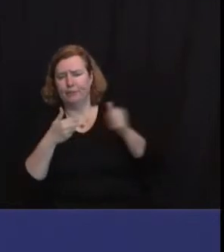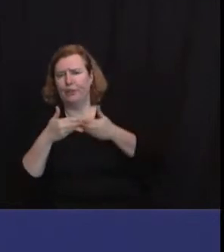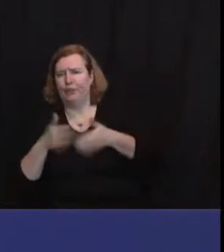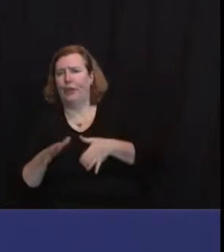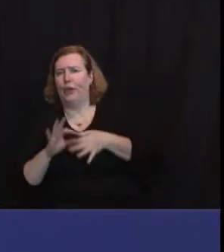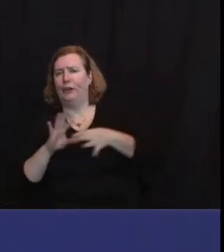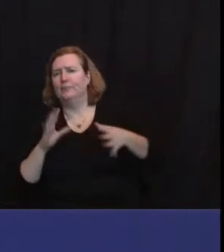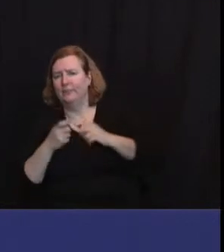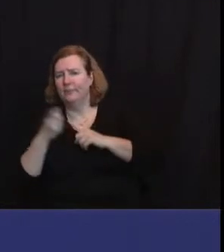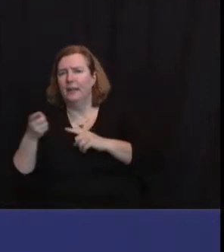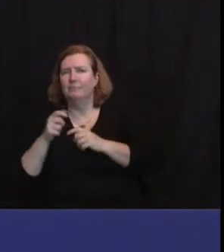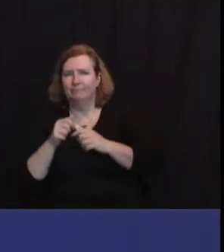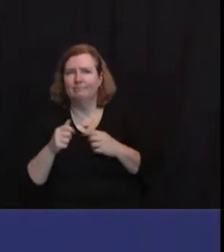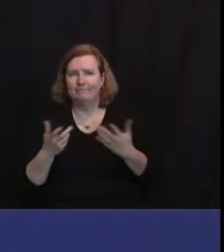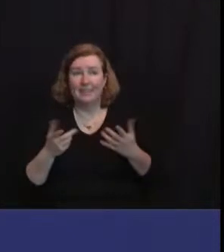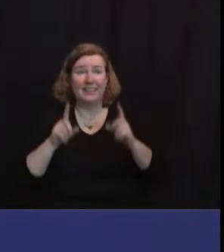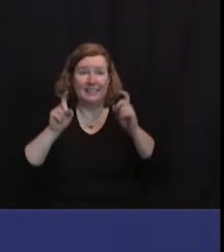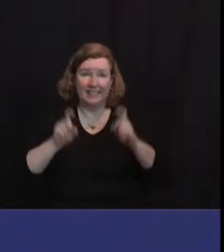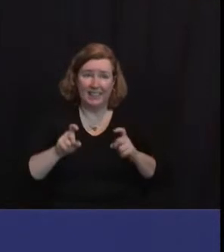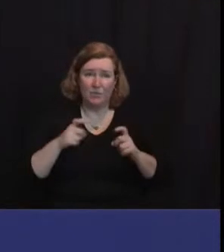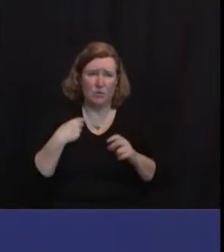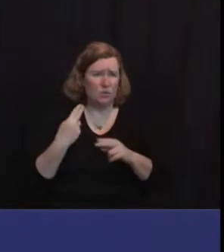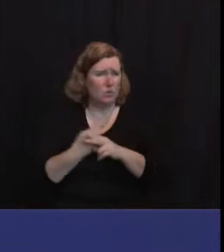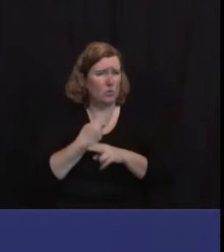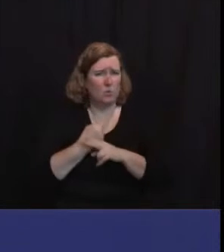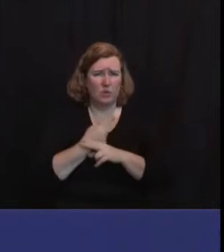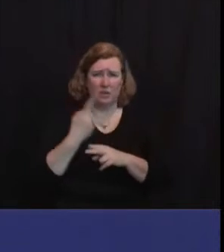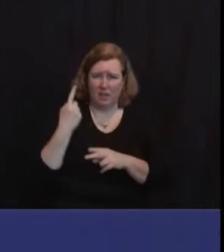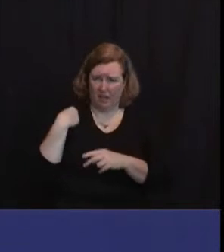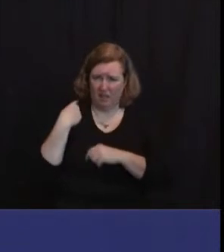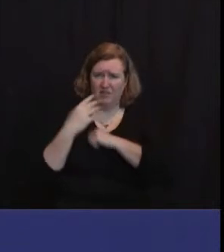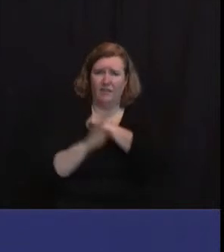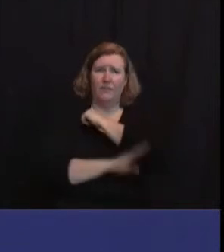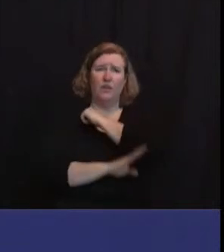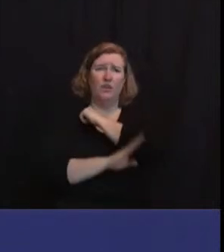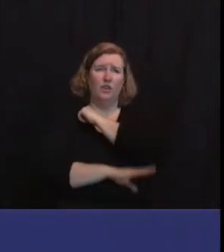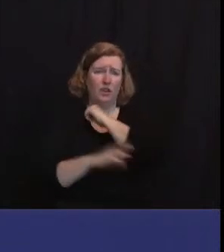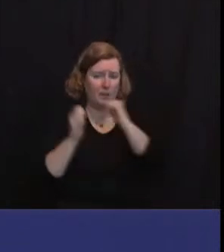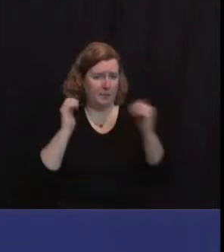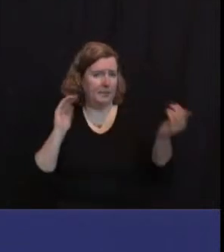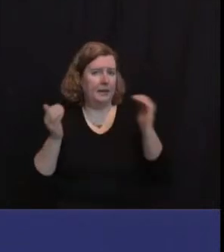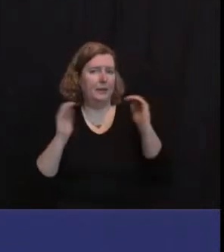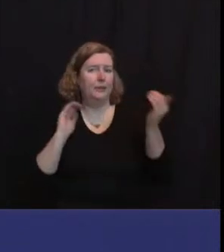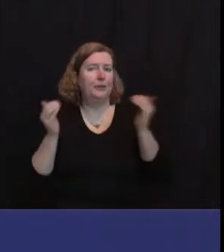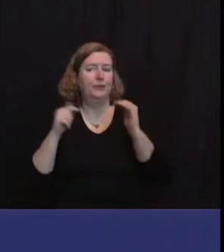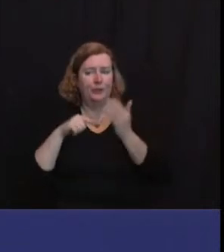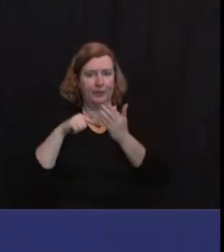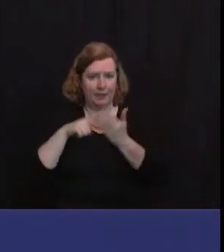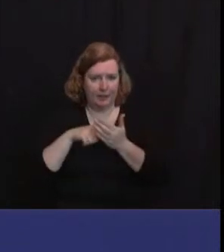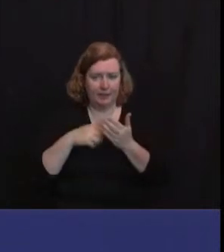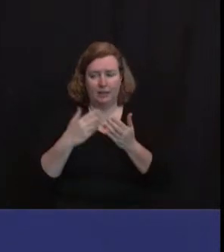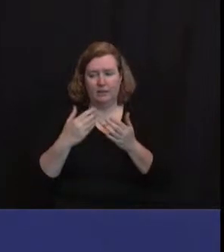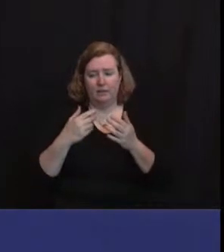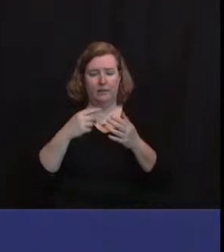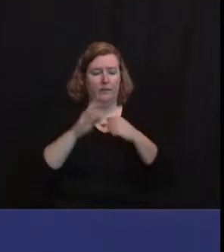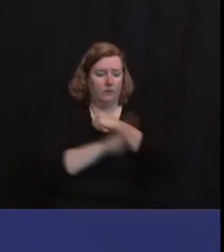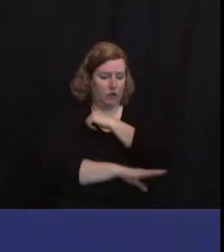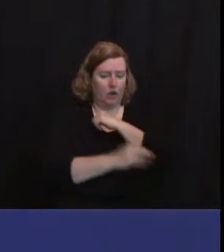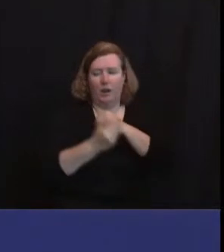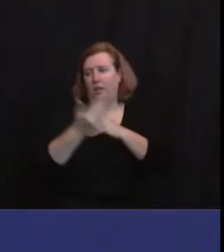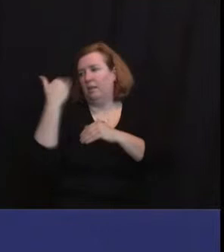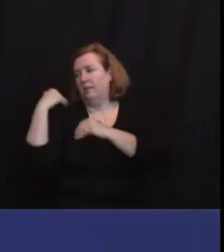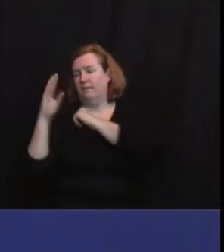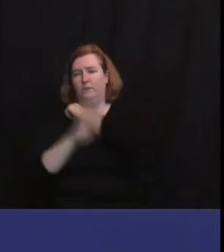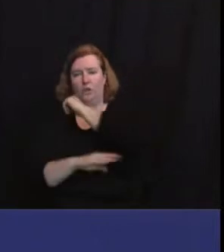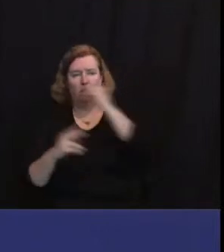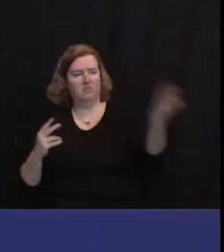last fall as well, so that's a good thing. We'll have 1 year to the next. So for the most part, that in fact does mean what you've suggested in your